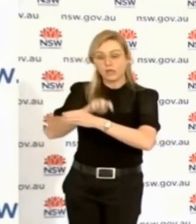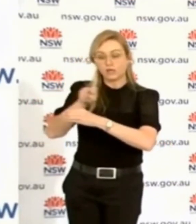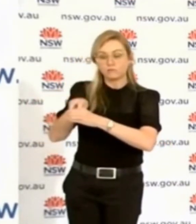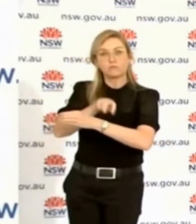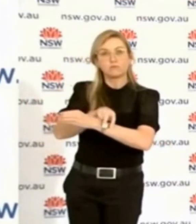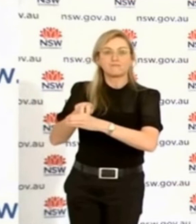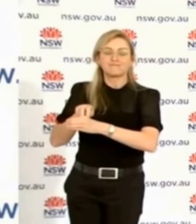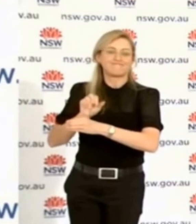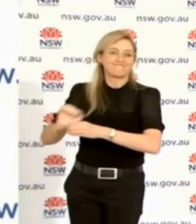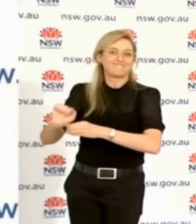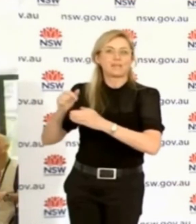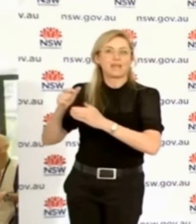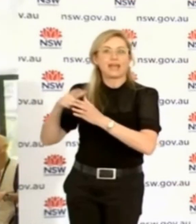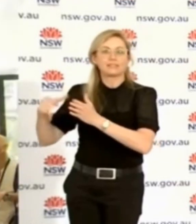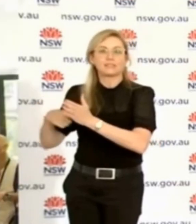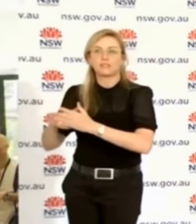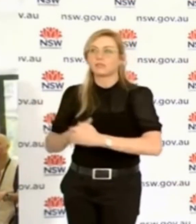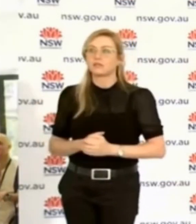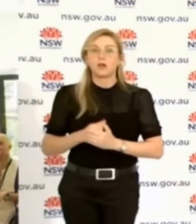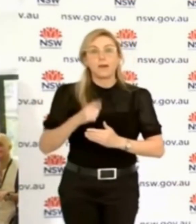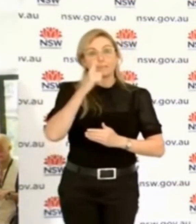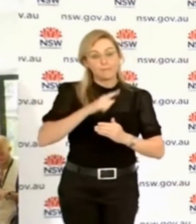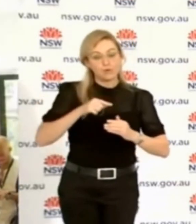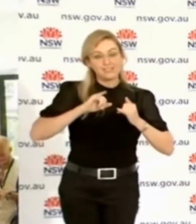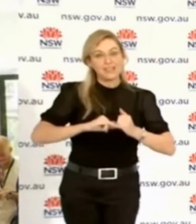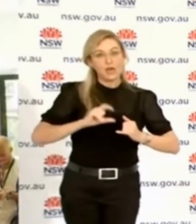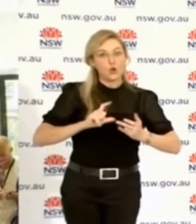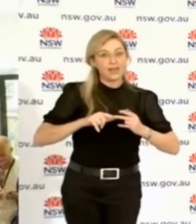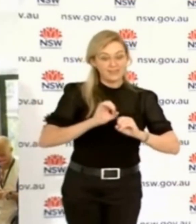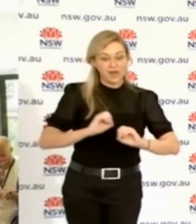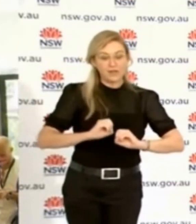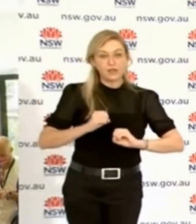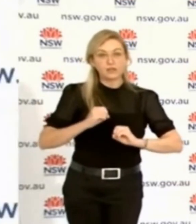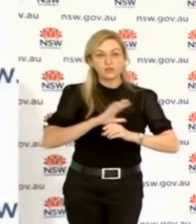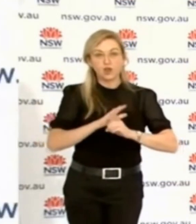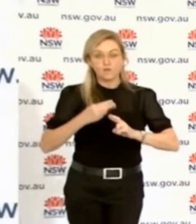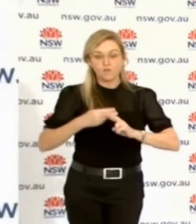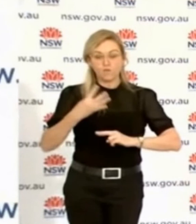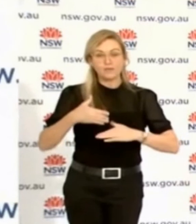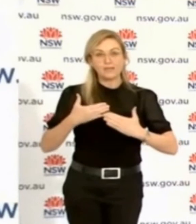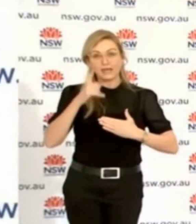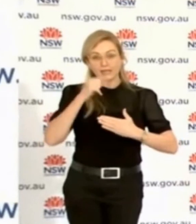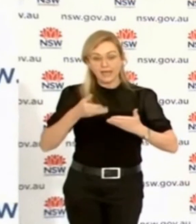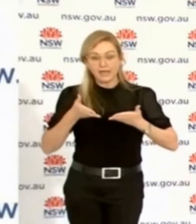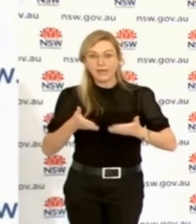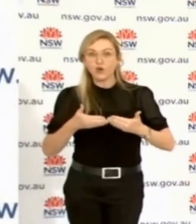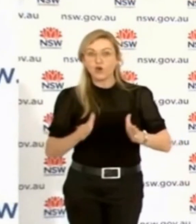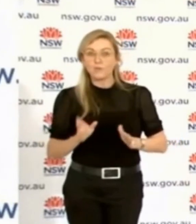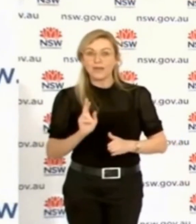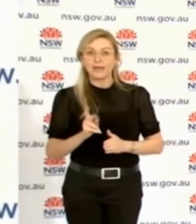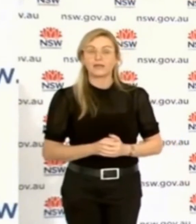apply when the Queanbeyan-Pallarang and South Coast, they don't see cases for 14 days? Yeah, so if, to your question, if Queanbeyan-Pallarang was to be lifted